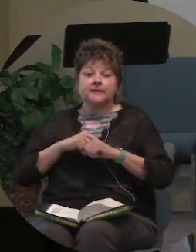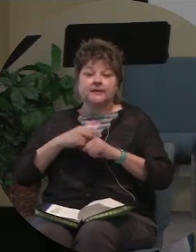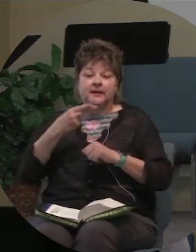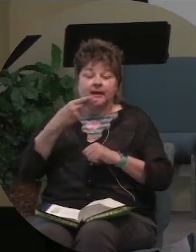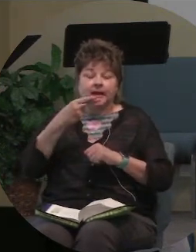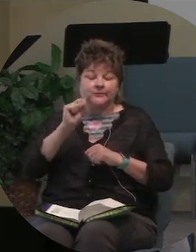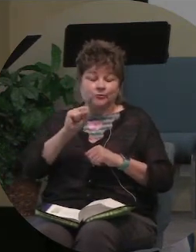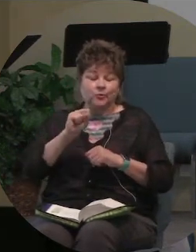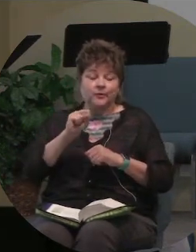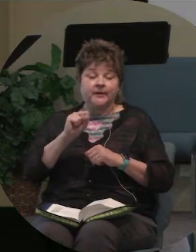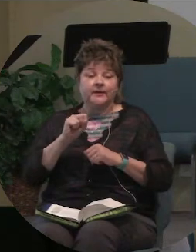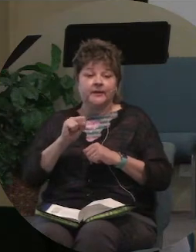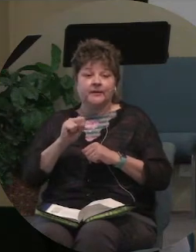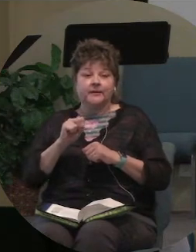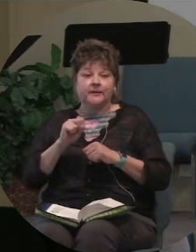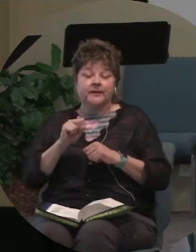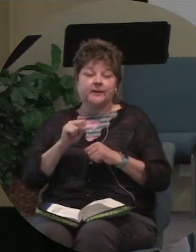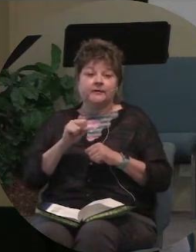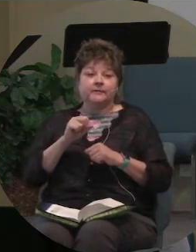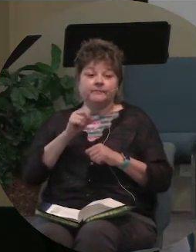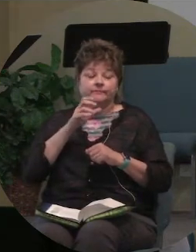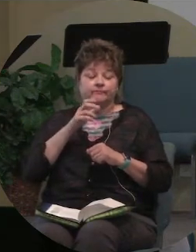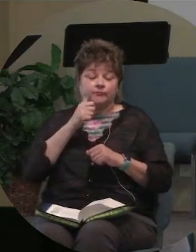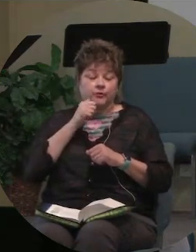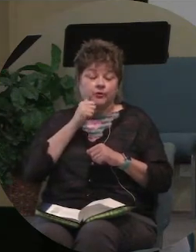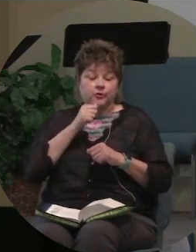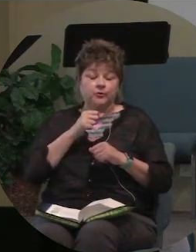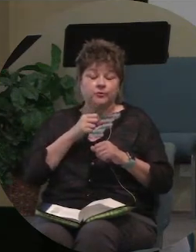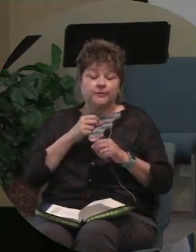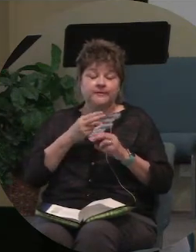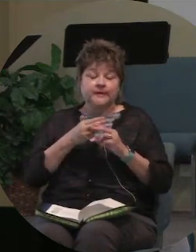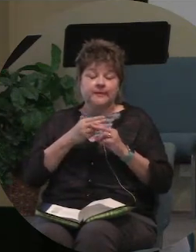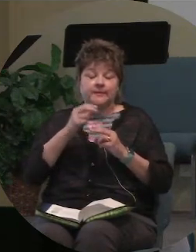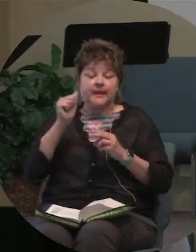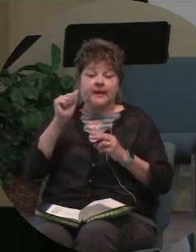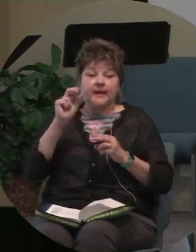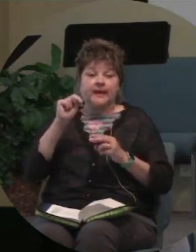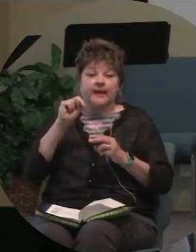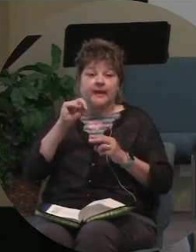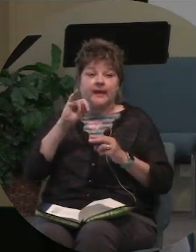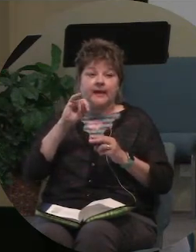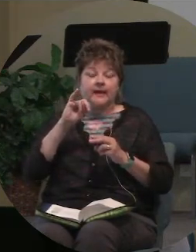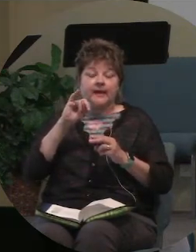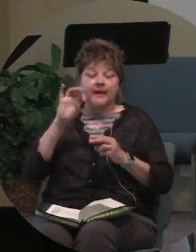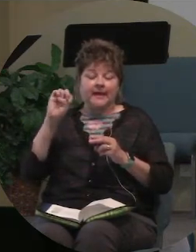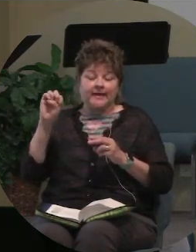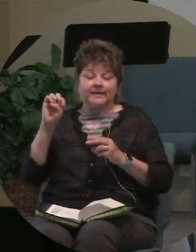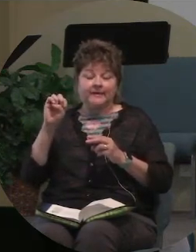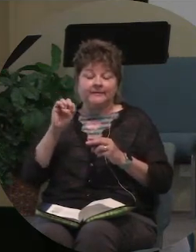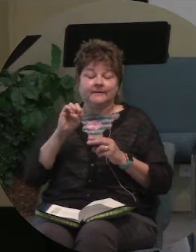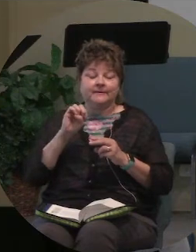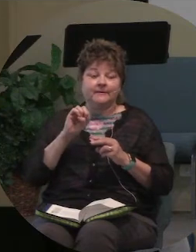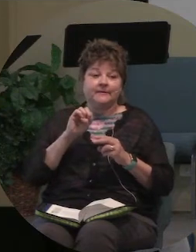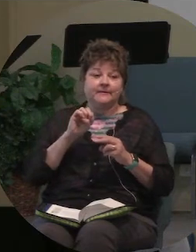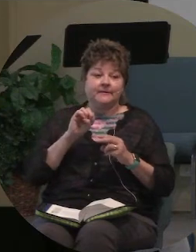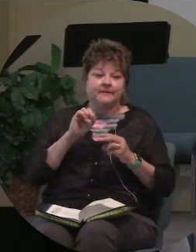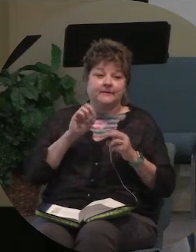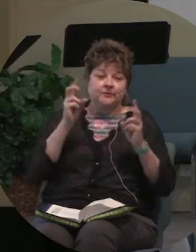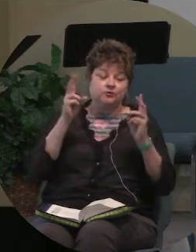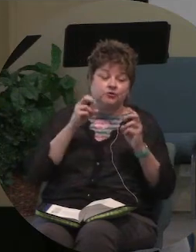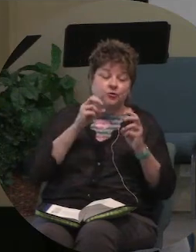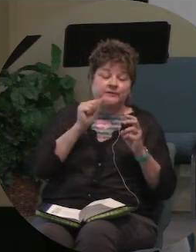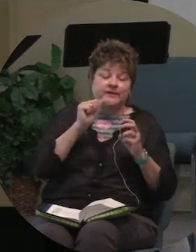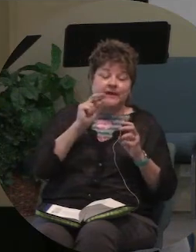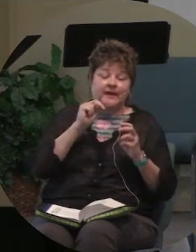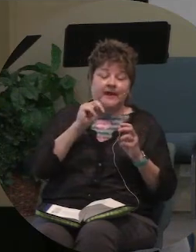Gun. And we were talking with her, and she was saying, well, the show was over,